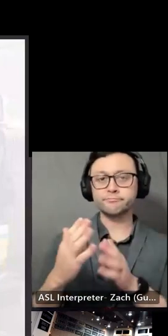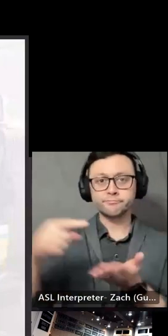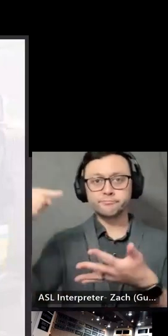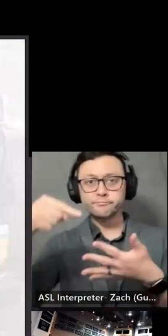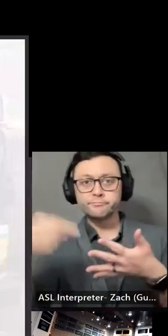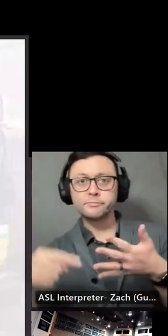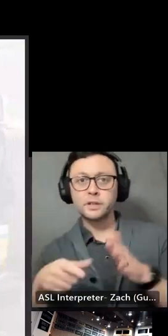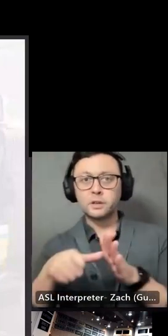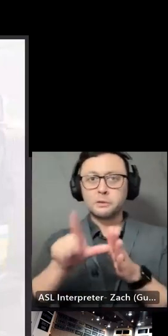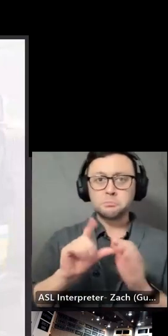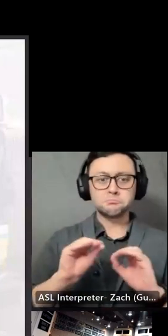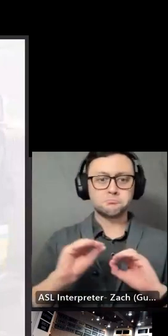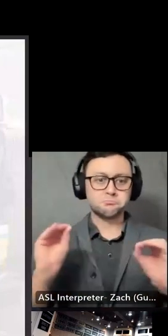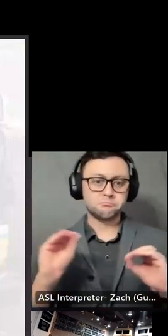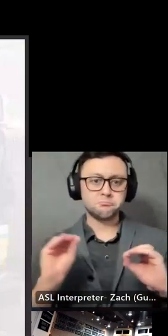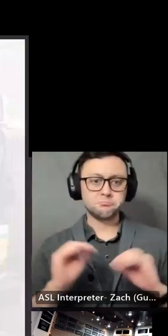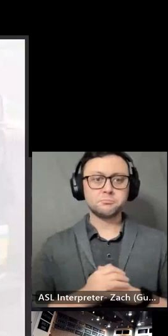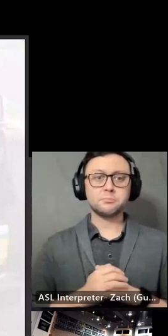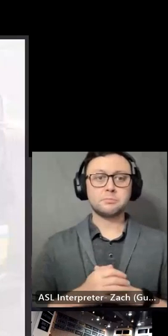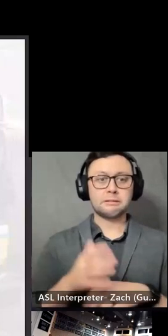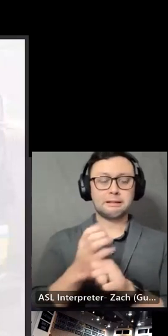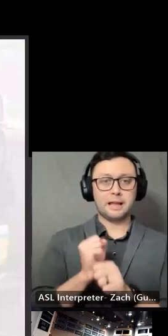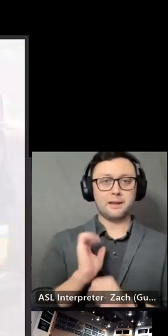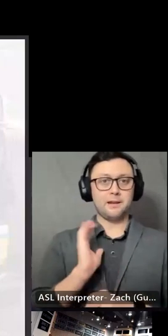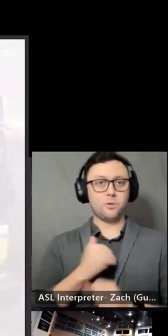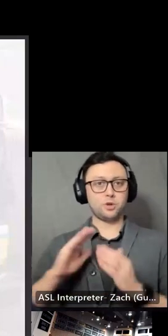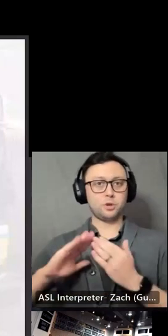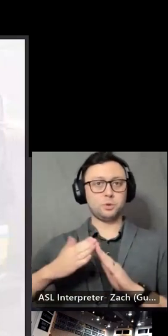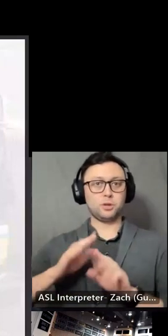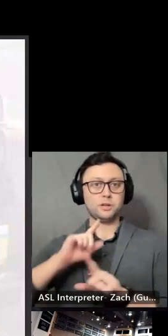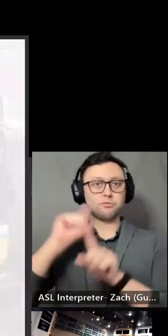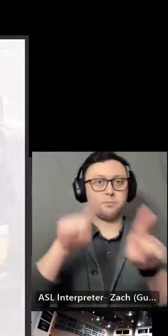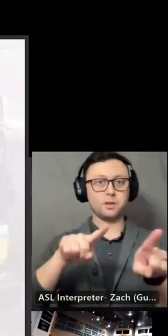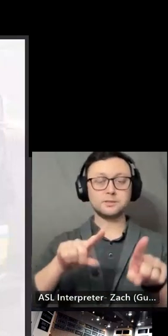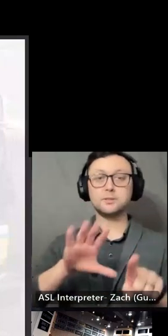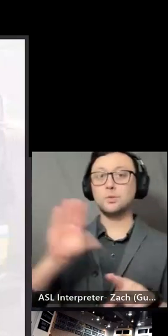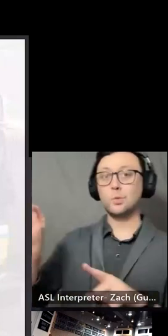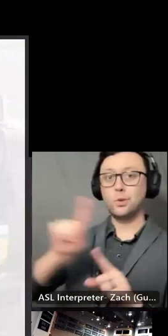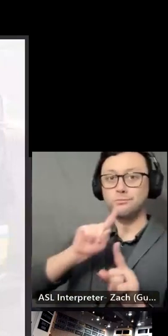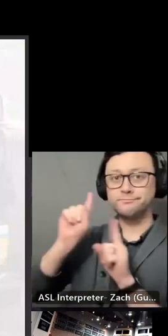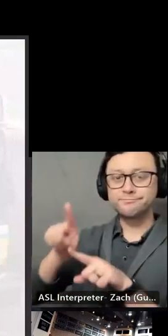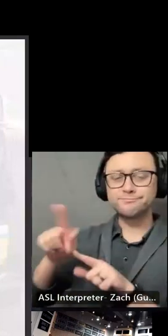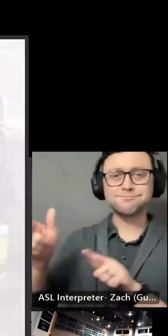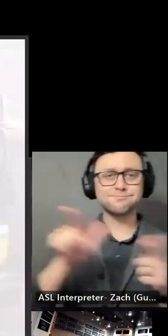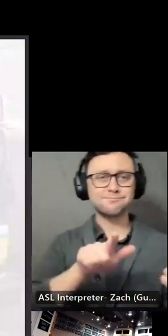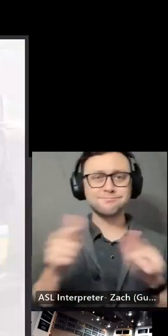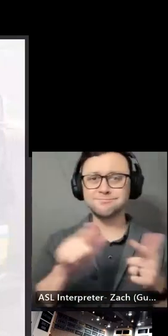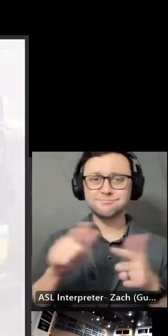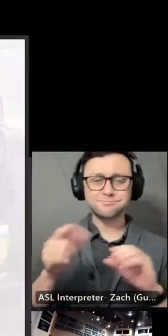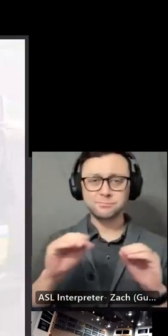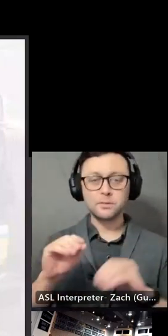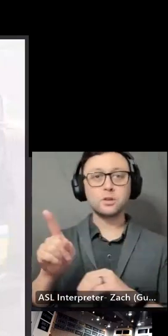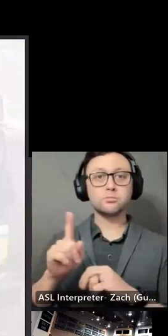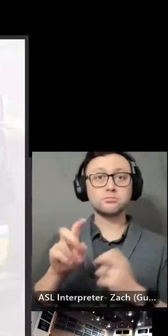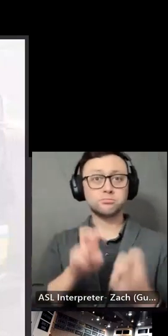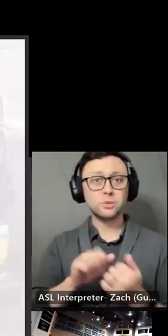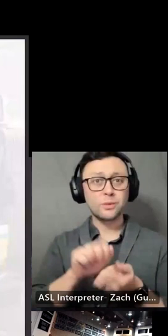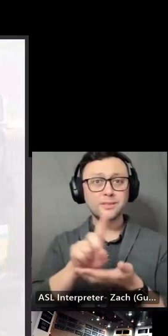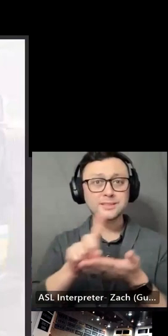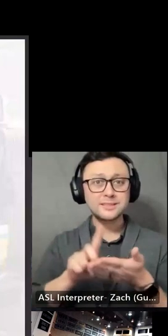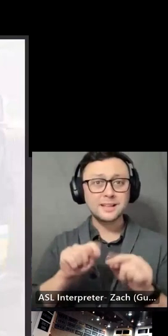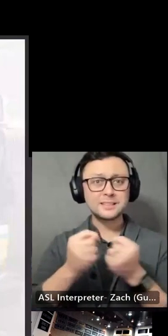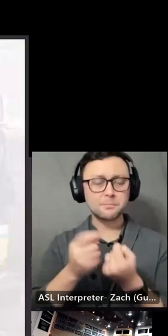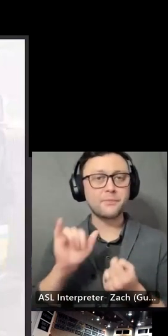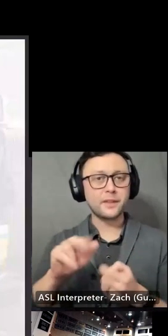drawings, commenting upon them, and getting our response to you and then your reaction to them. Sitting down with the design team, this is how it normally